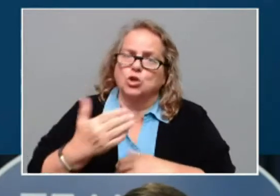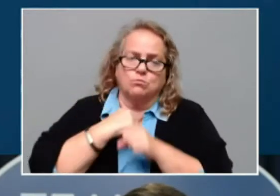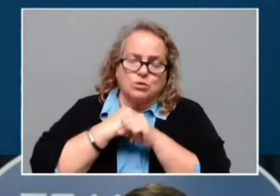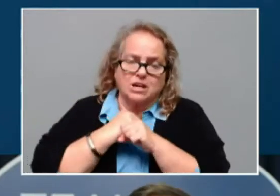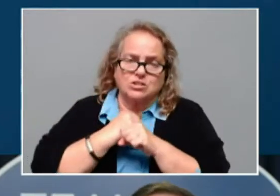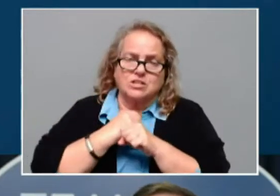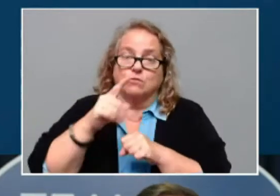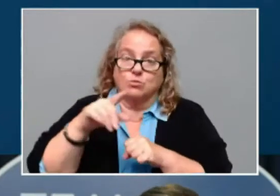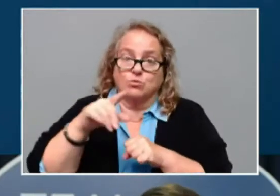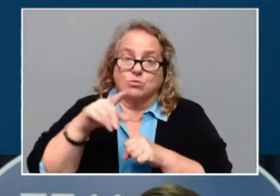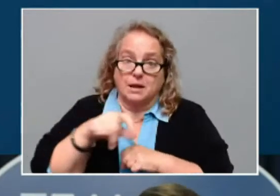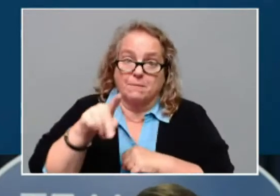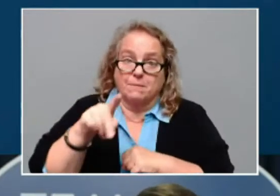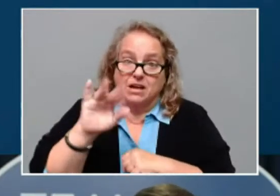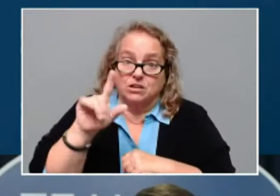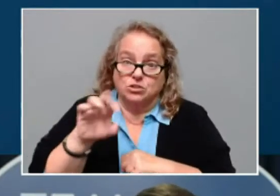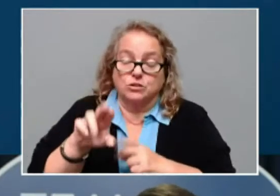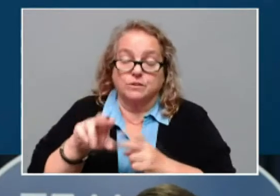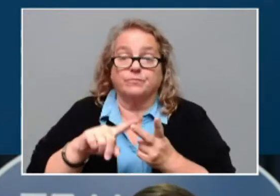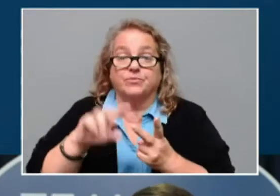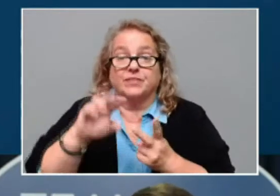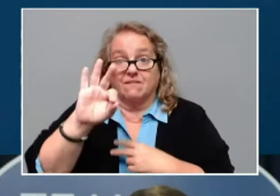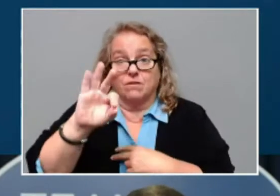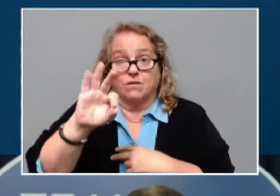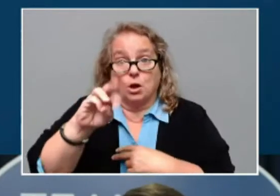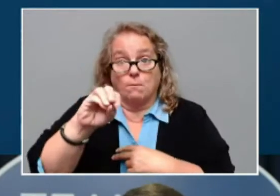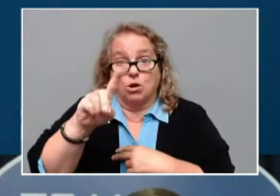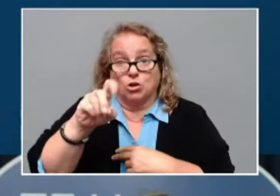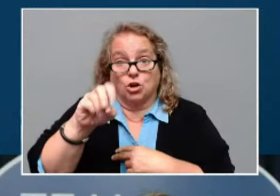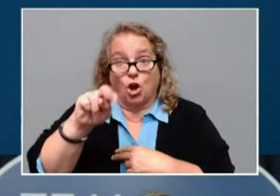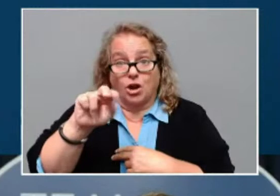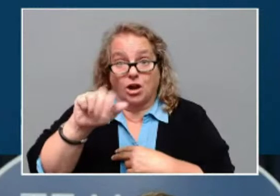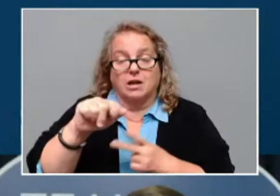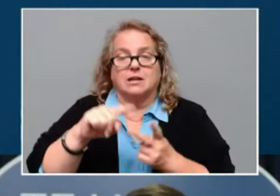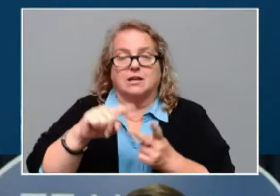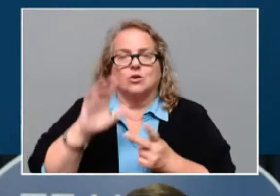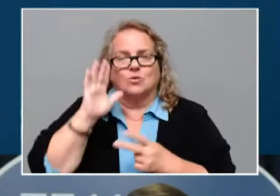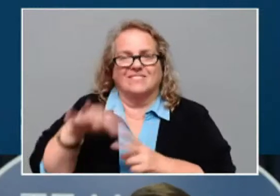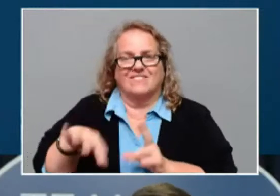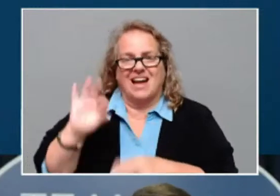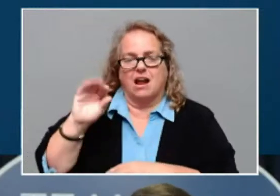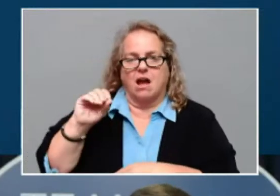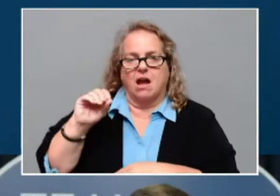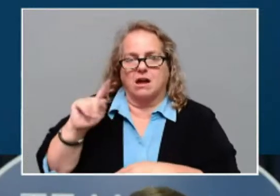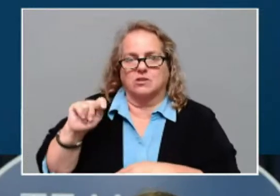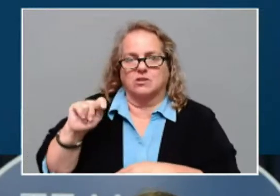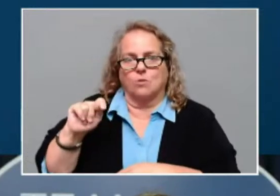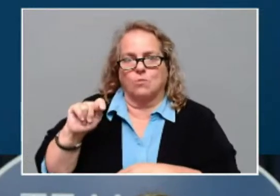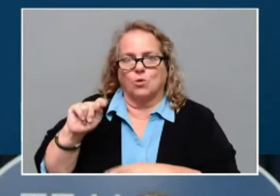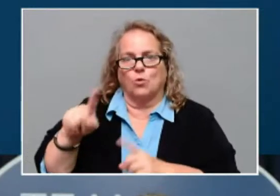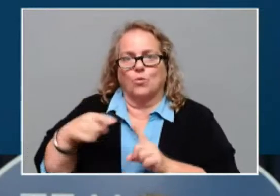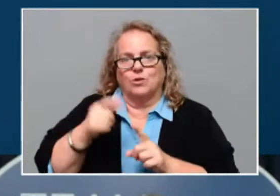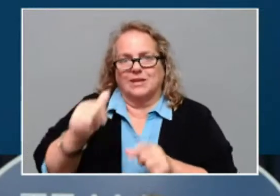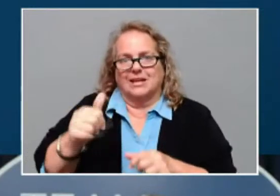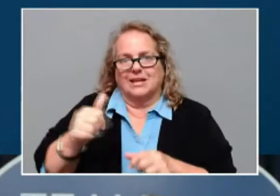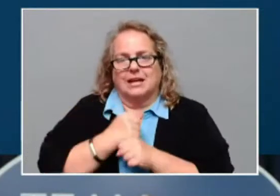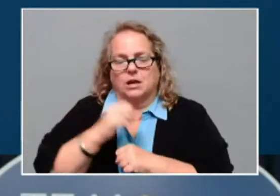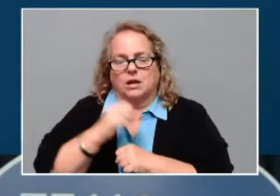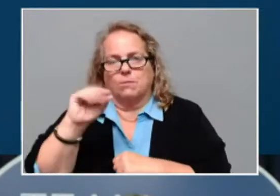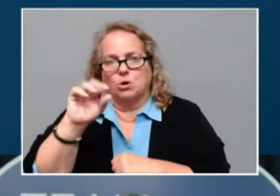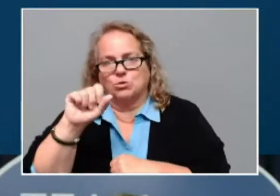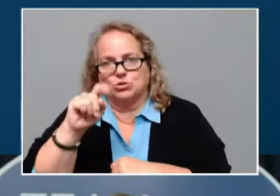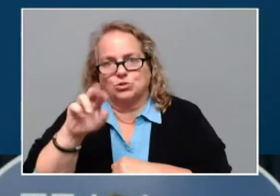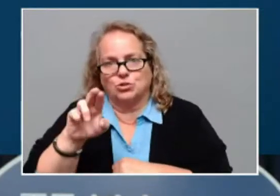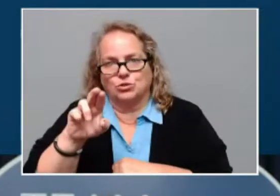took Moderna, we're going to find out in October when we might be able to get that booster. That would be you and me both. Food